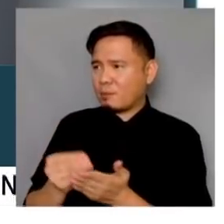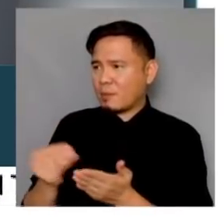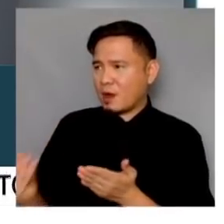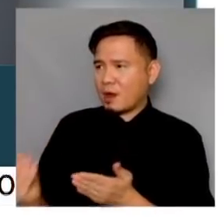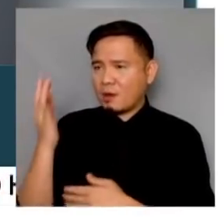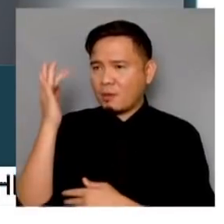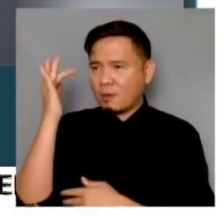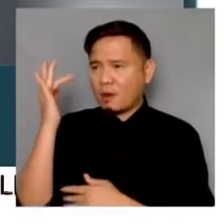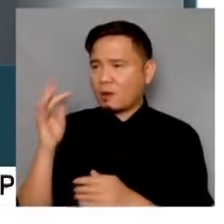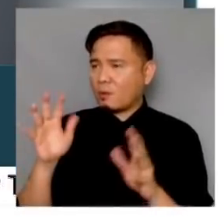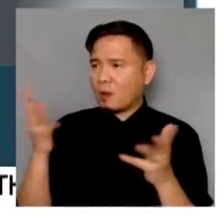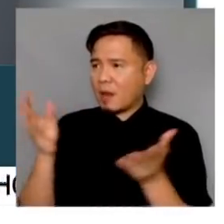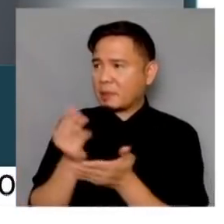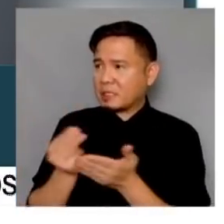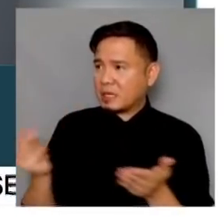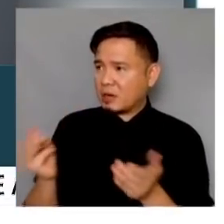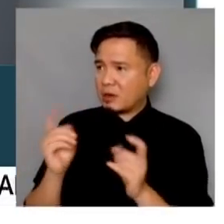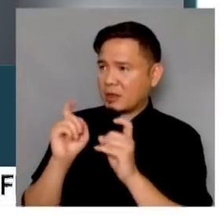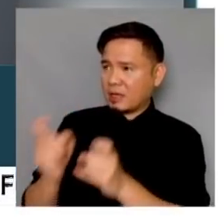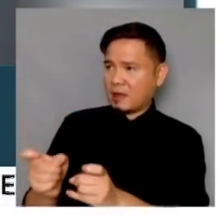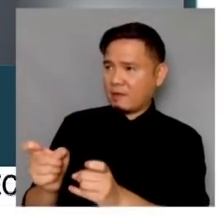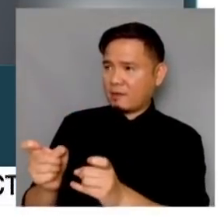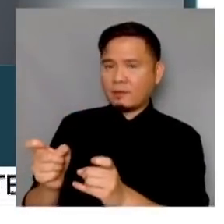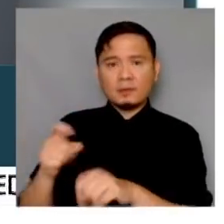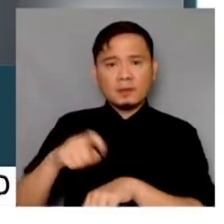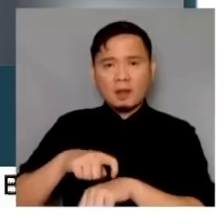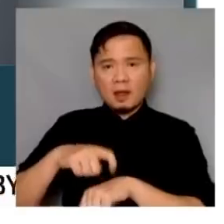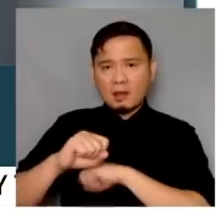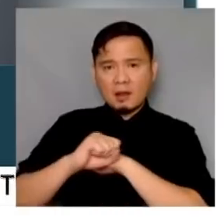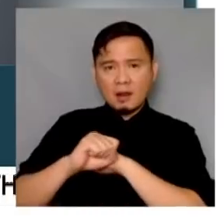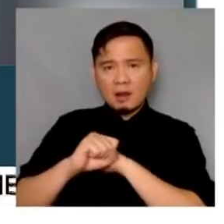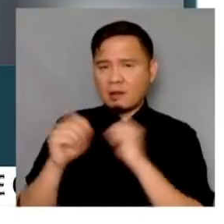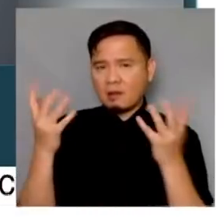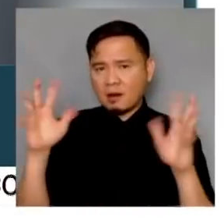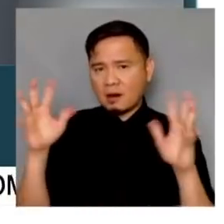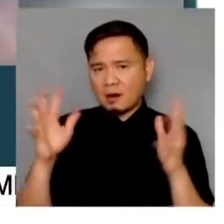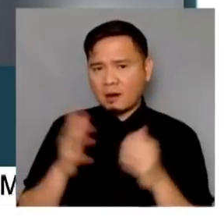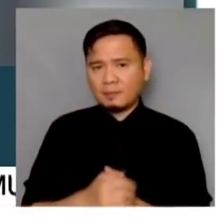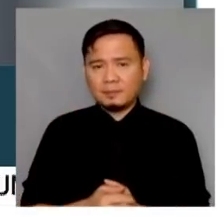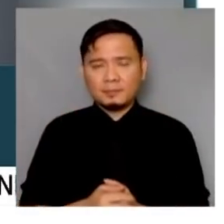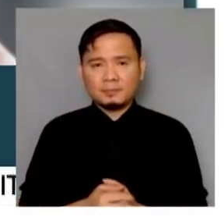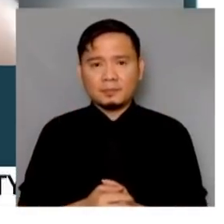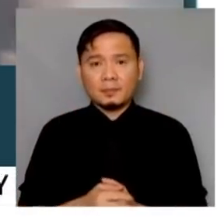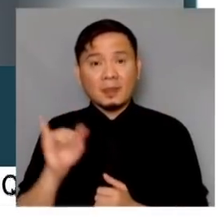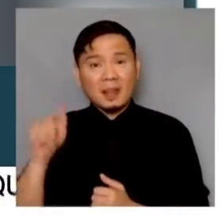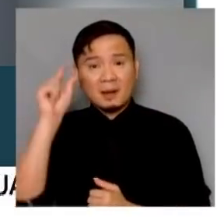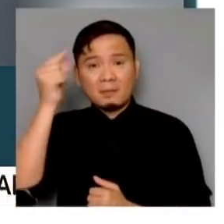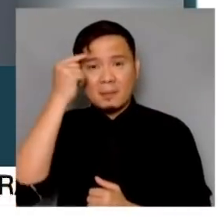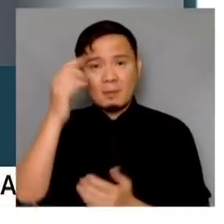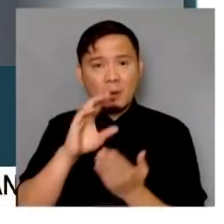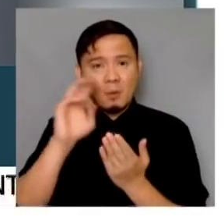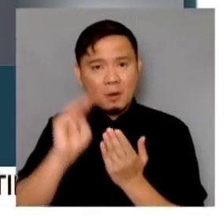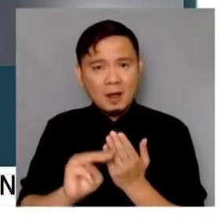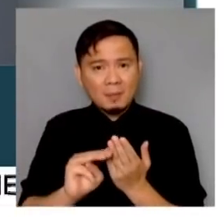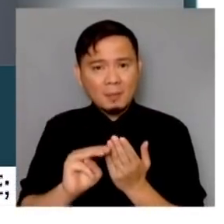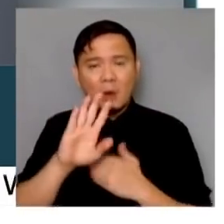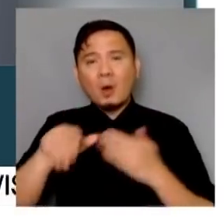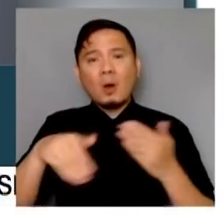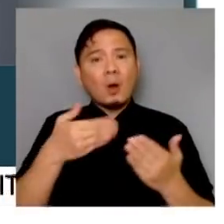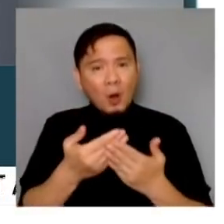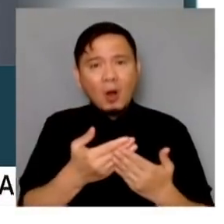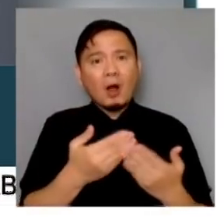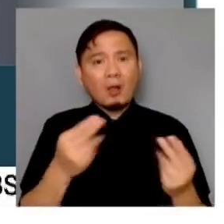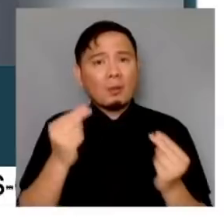material item being given during the campaign. And it's a program of government. Everybody, all candidates, express their program